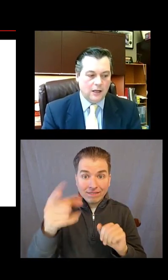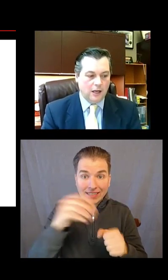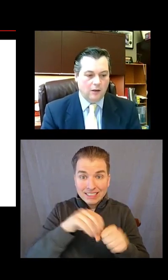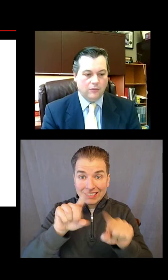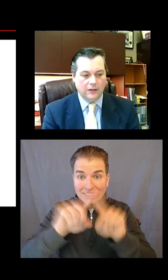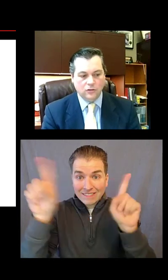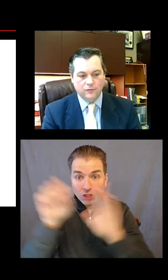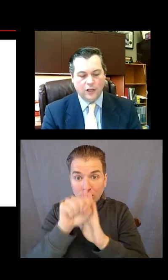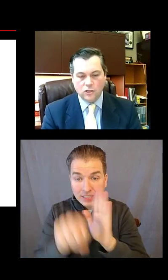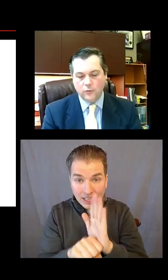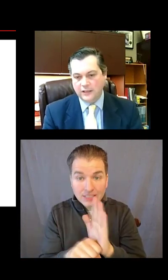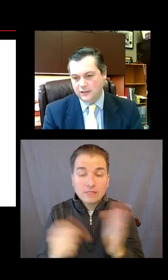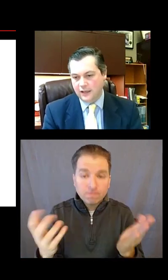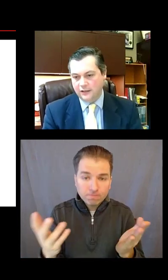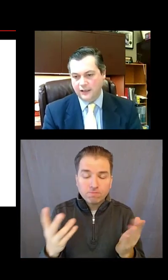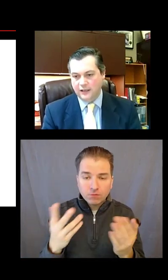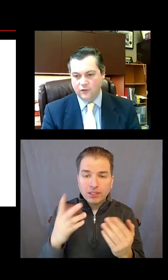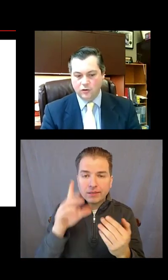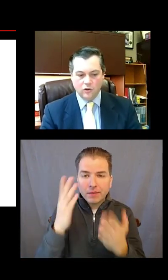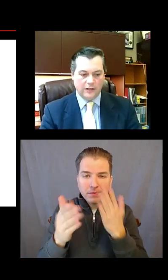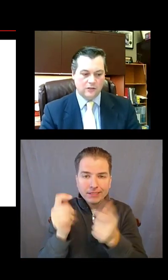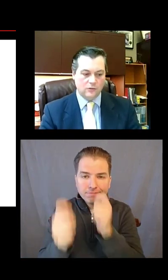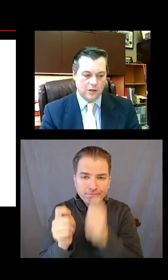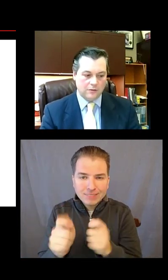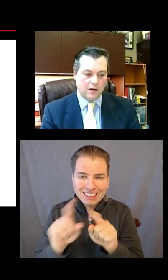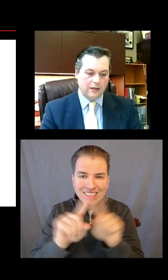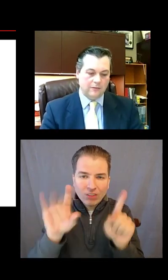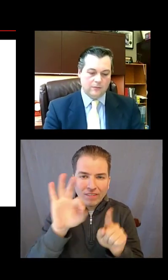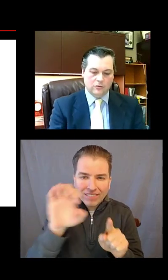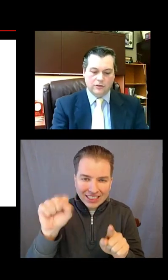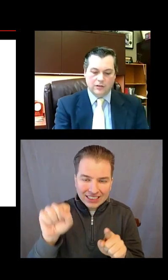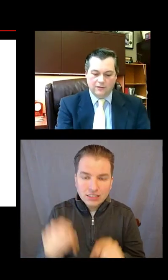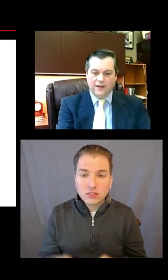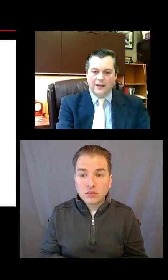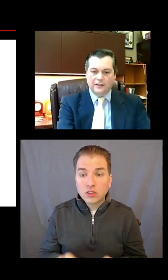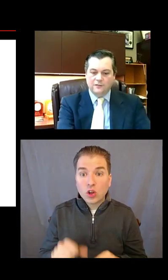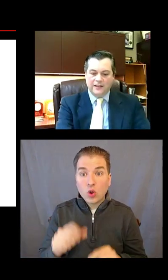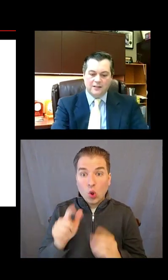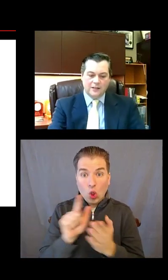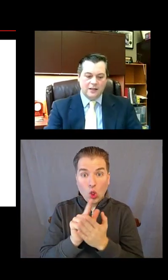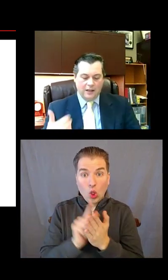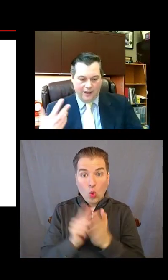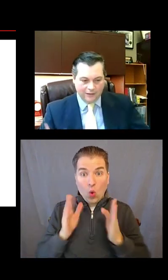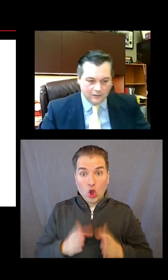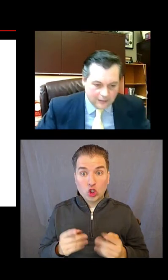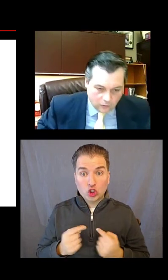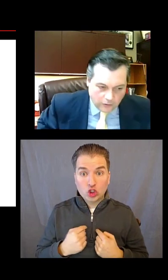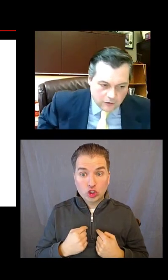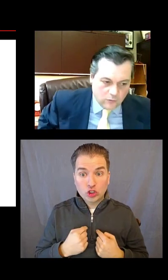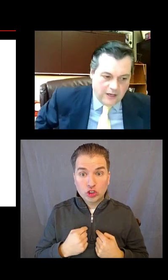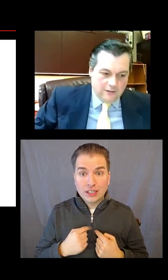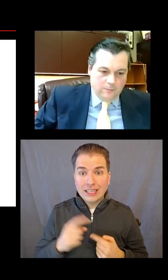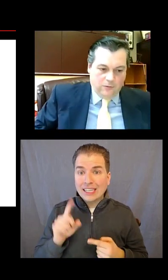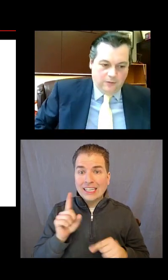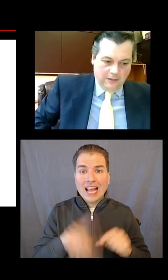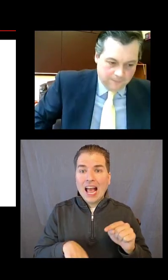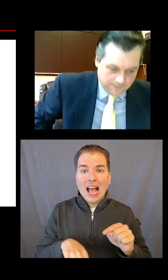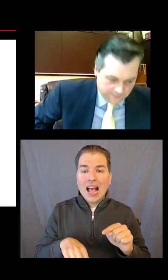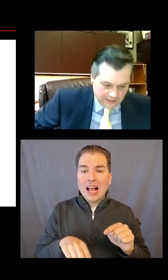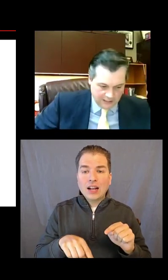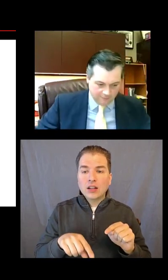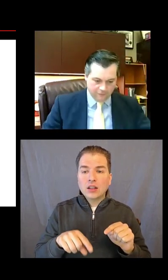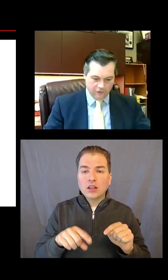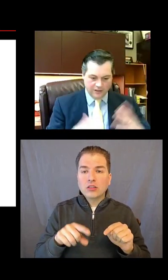State. They do fluctuate slightly if you're going into another market due to the filing fees. Ethically, lawyers were not supposed to